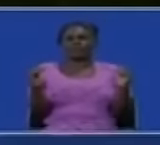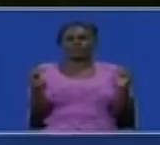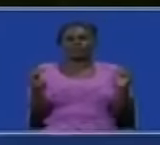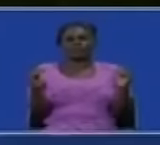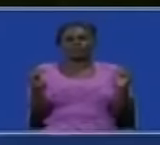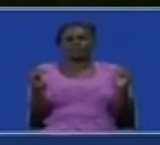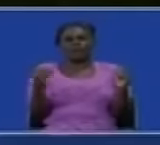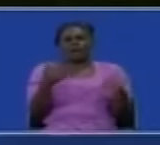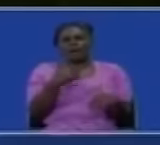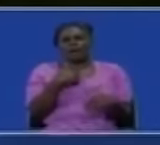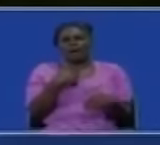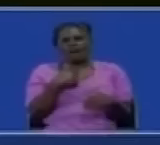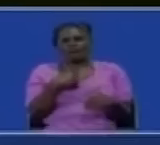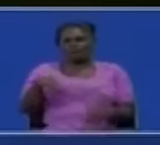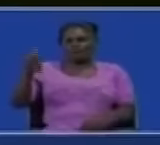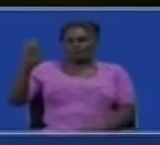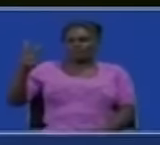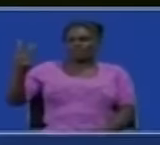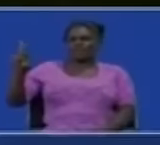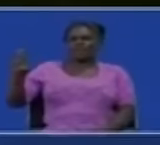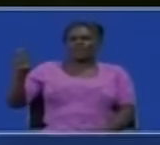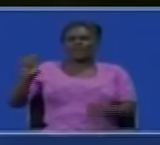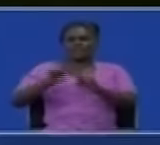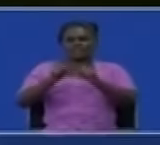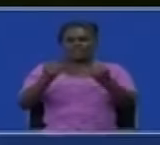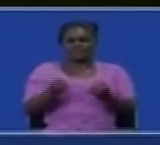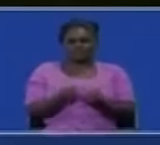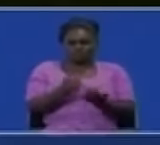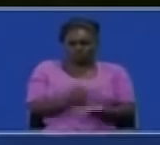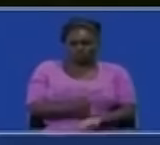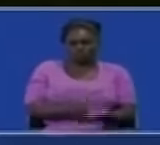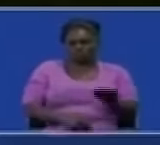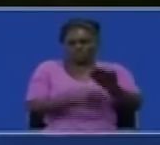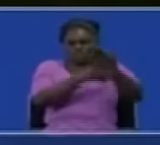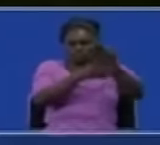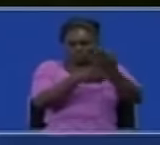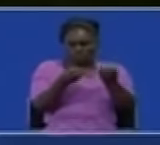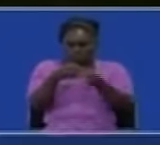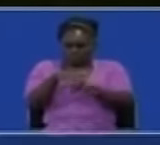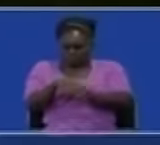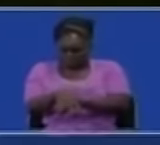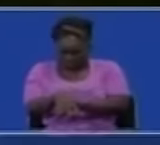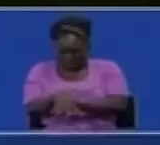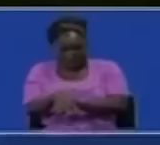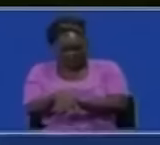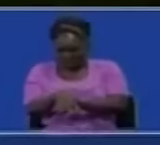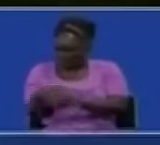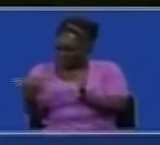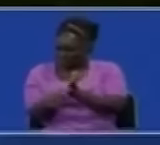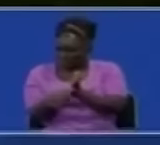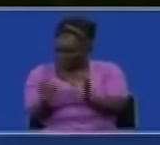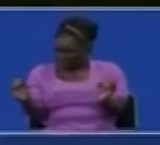we are going to have a biometric system to complement the integrated, then actually I see no